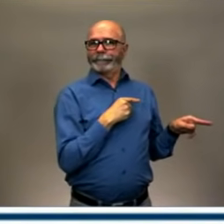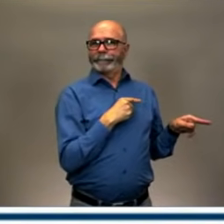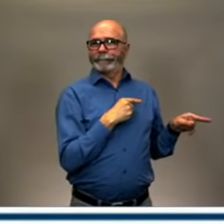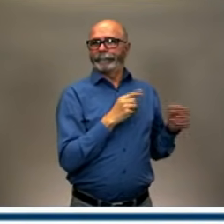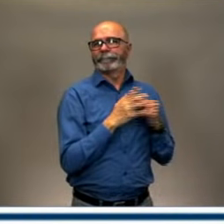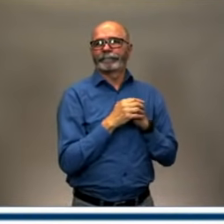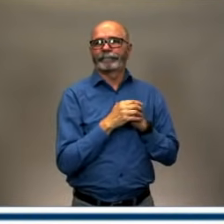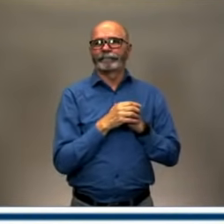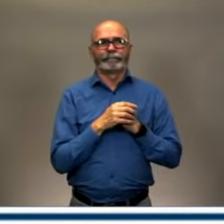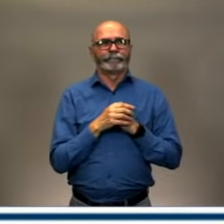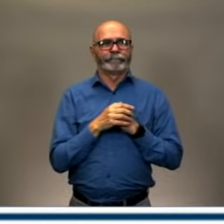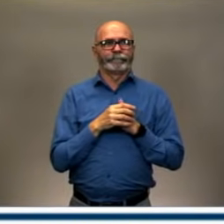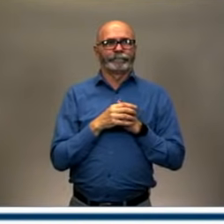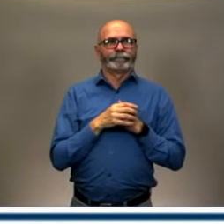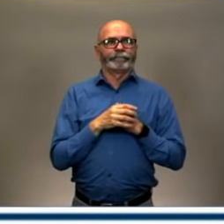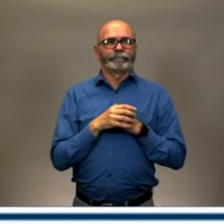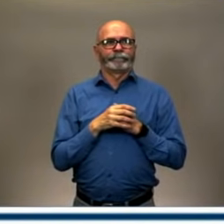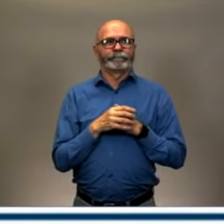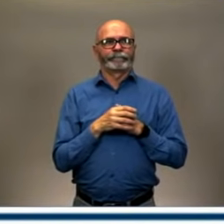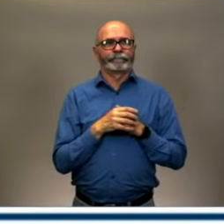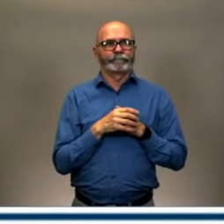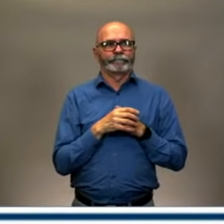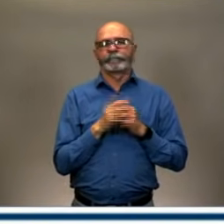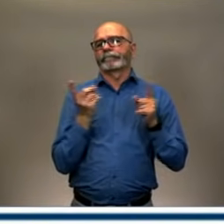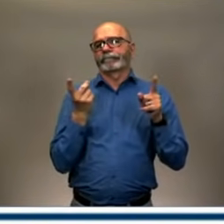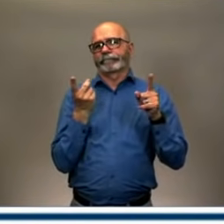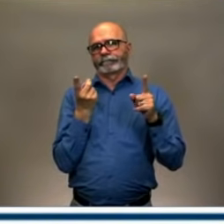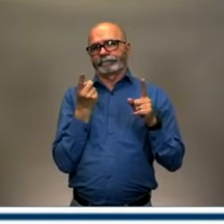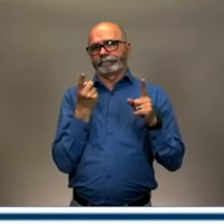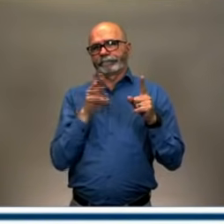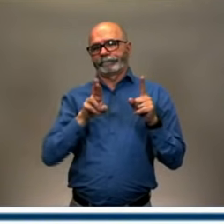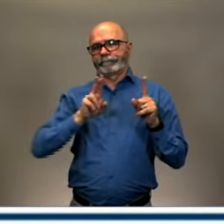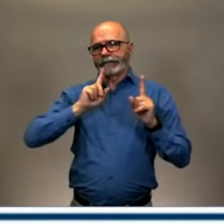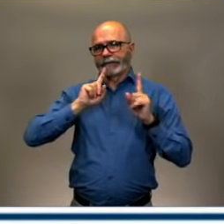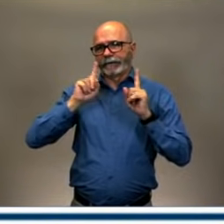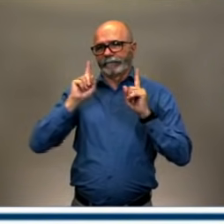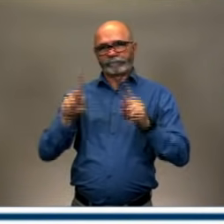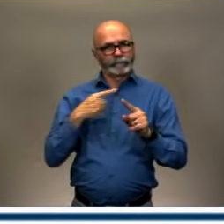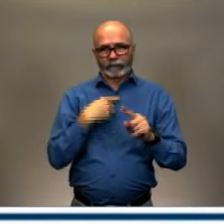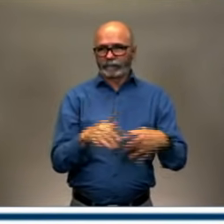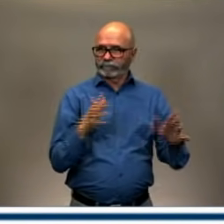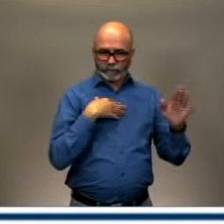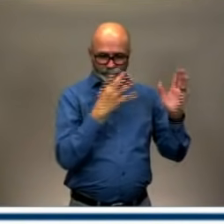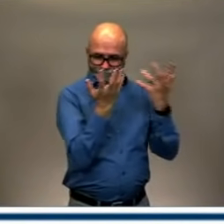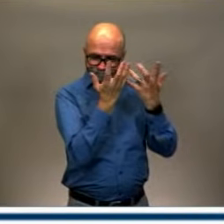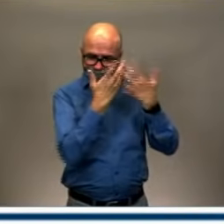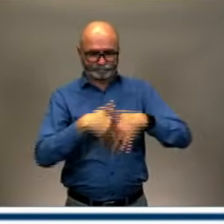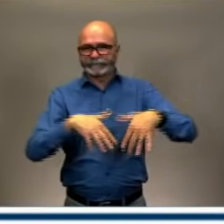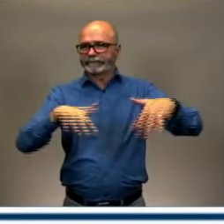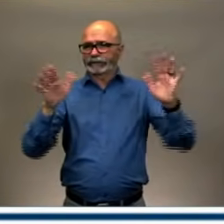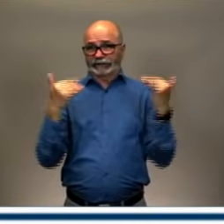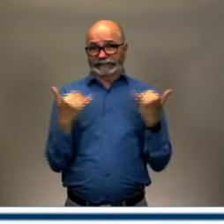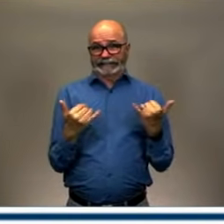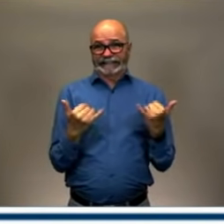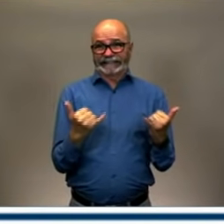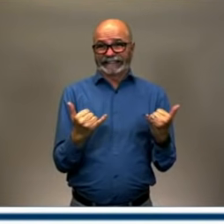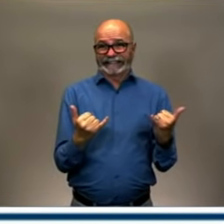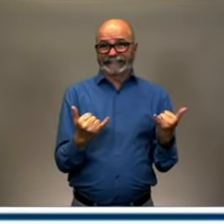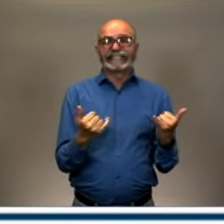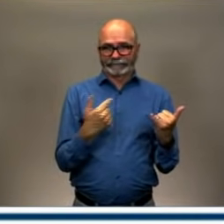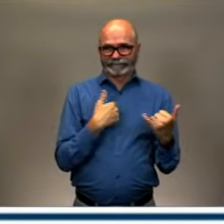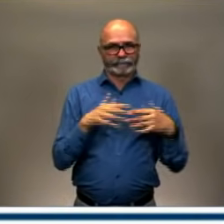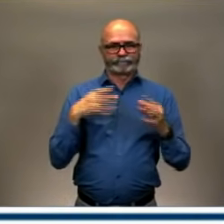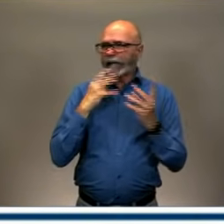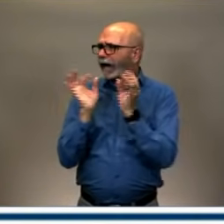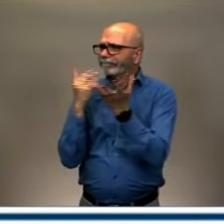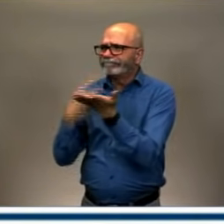in the arms of people in long-term care homes? Those final arrangements are being made. As I said, we just today actually figured out that the shipping piece. We're